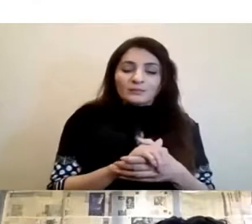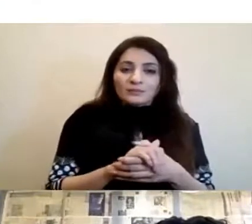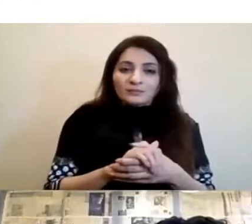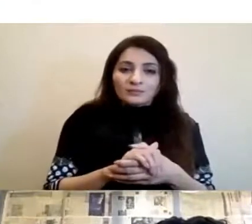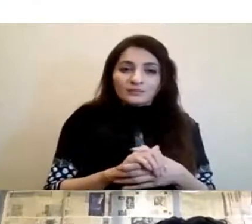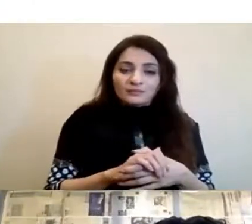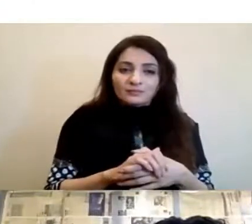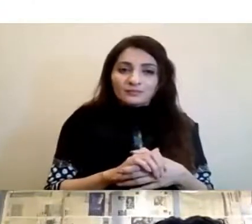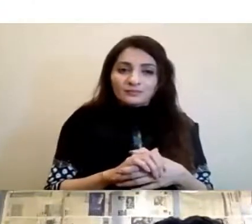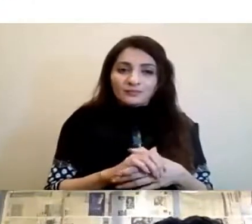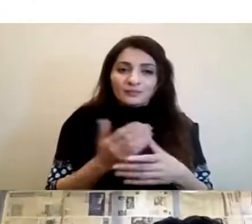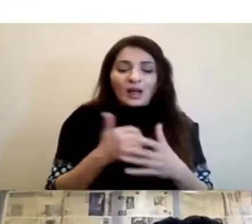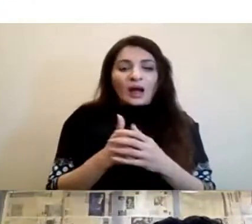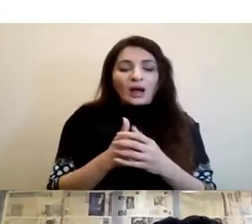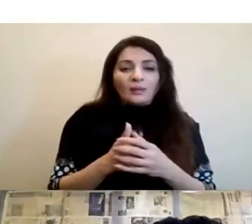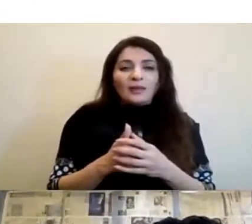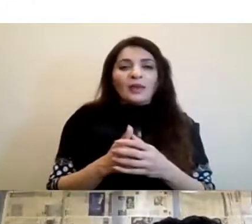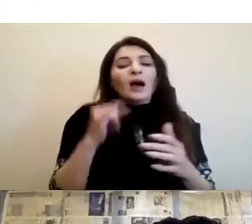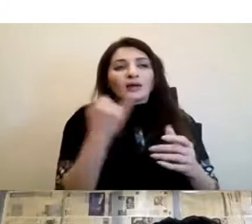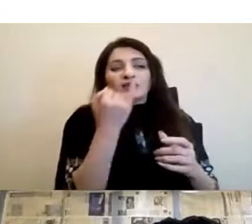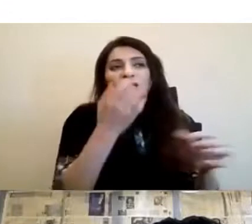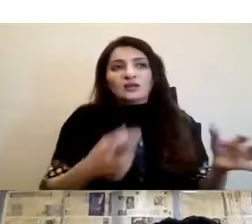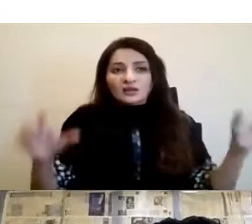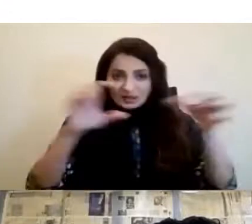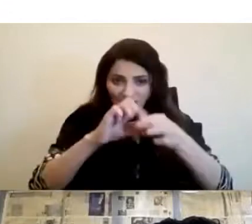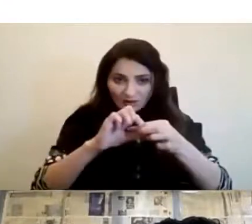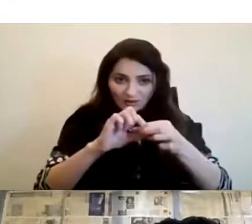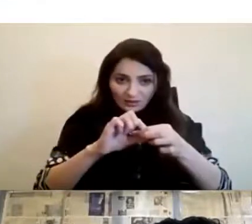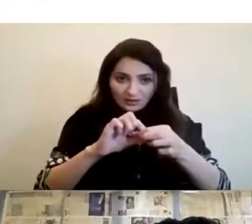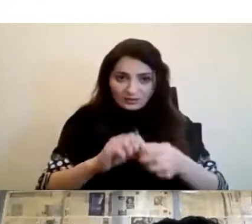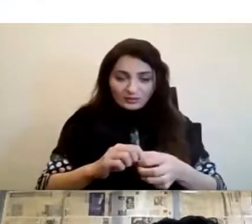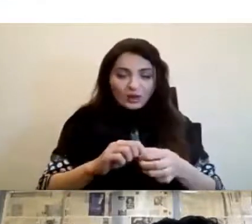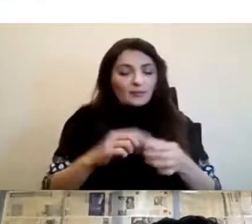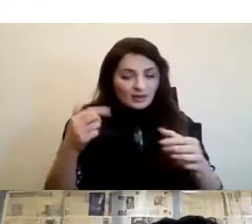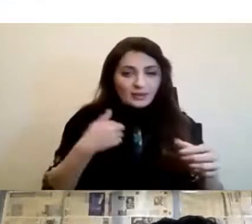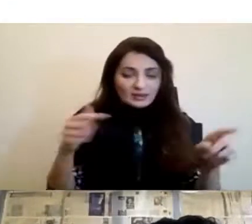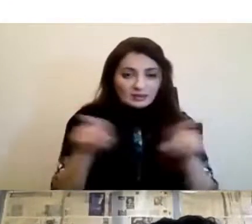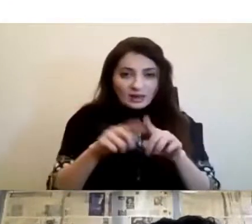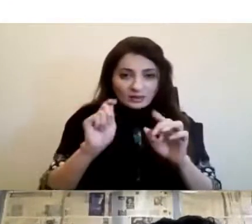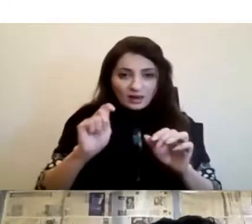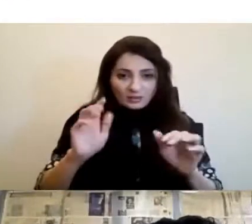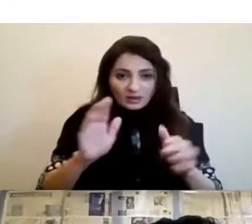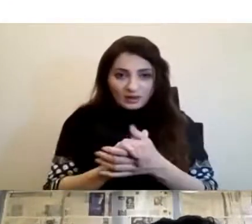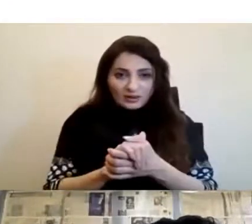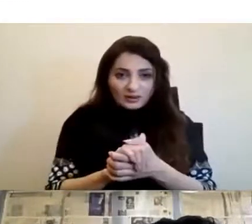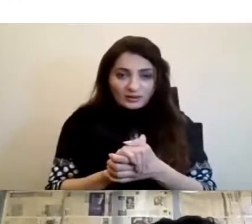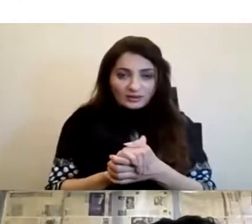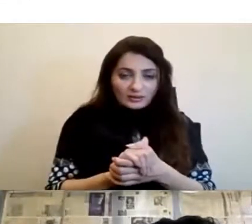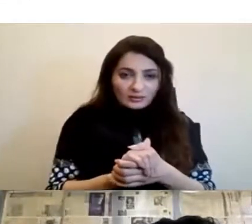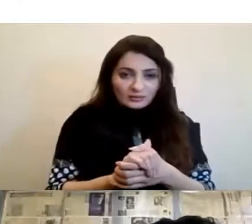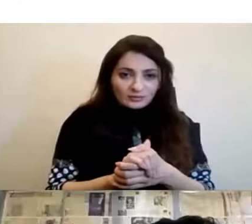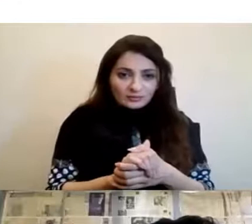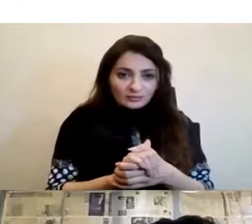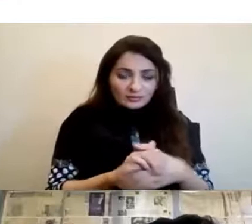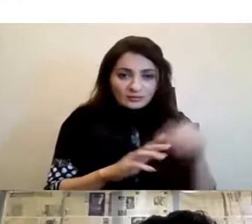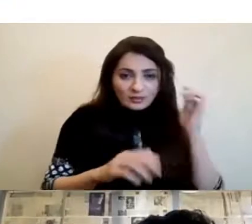had partner researchers that conducted the work with us. So the studies were done in Kenya, in Ghana, and